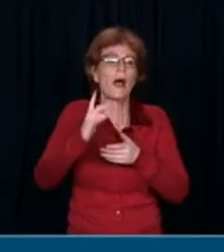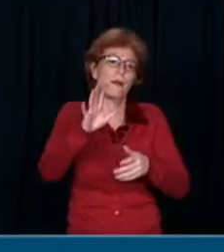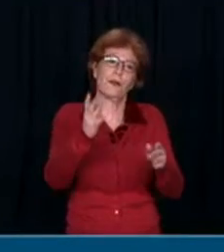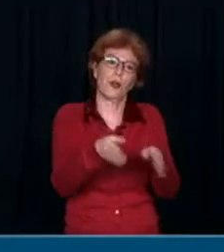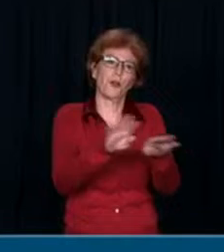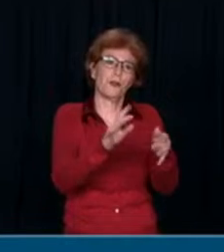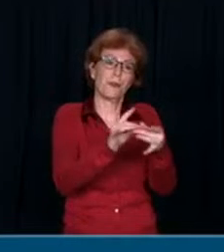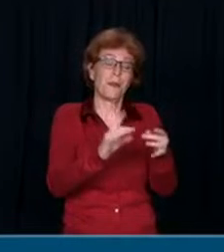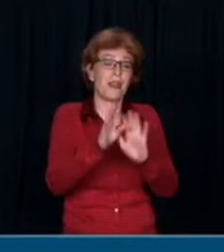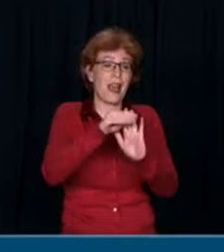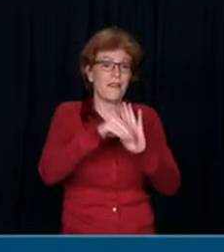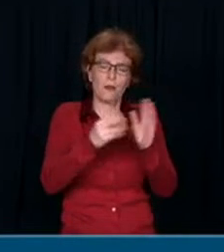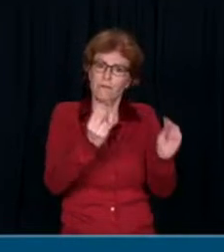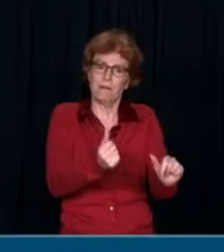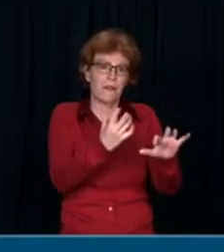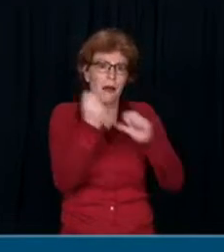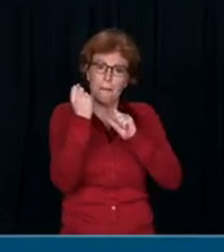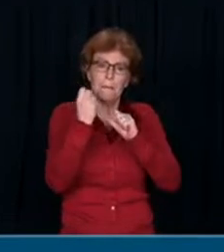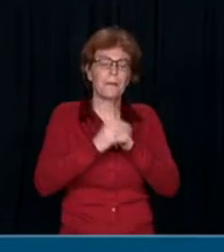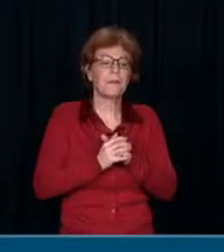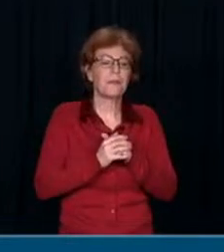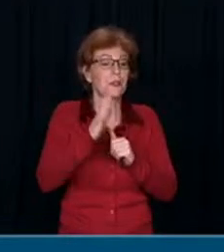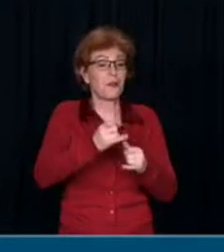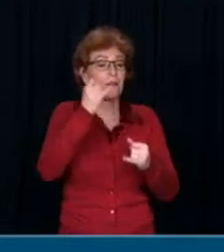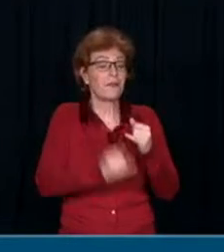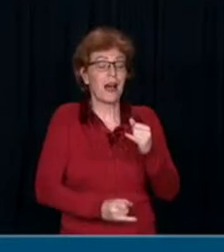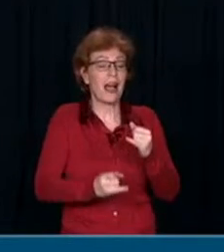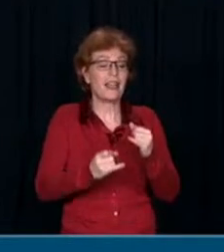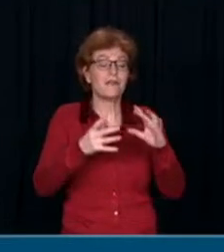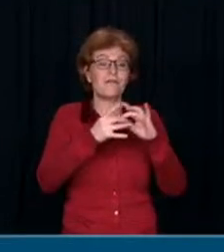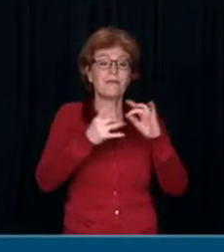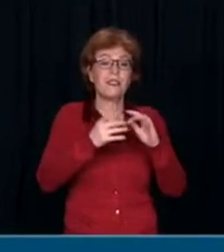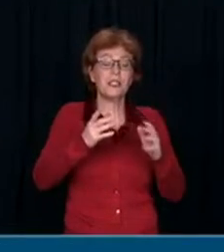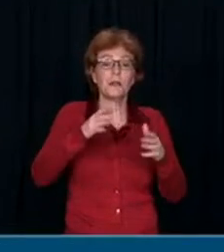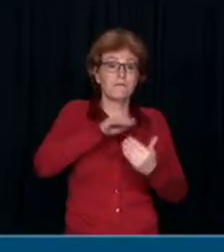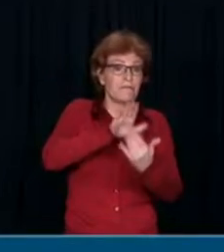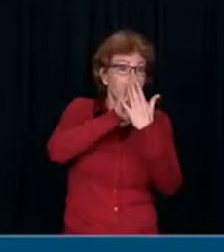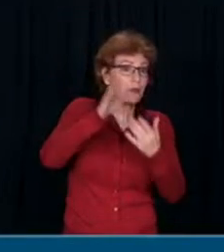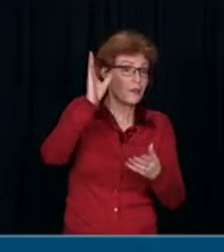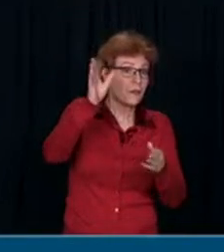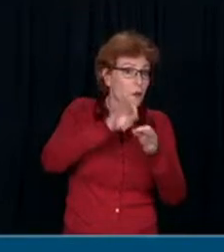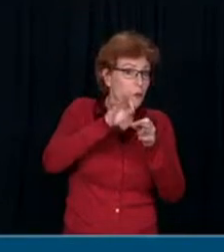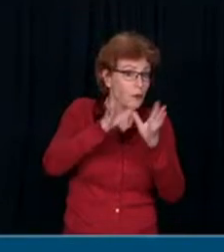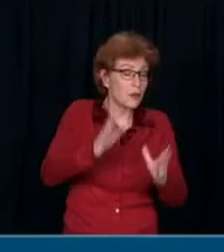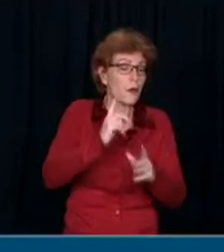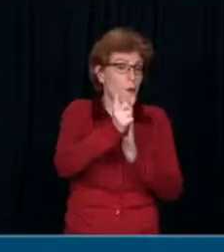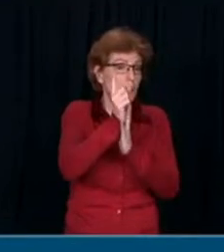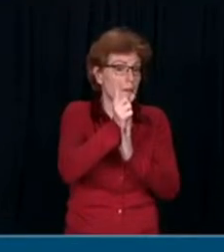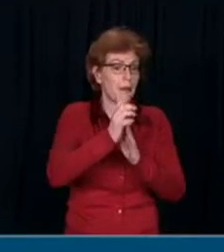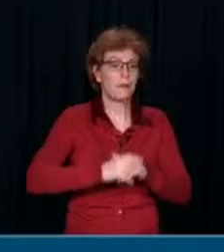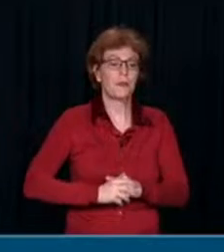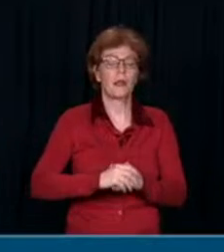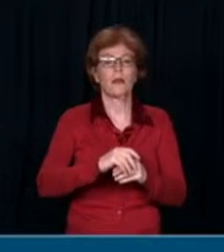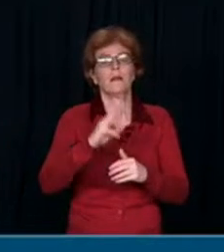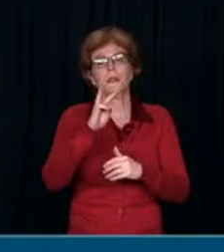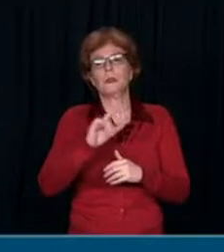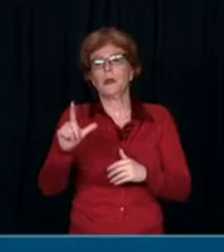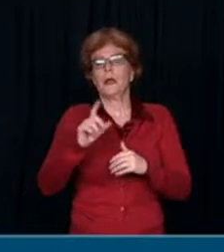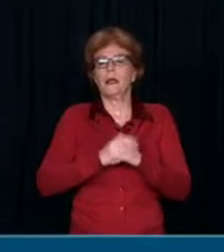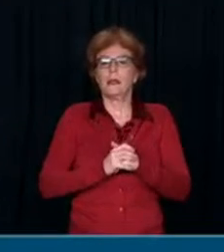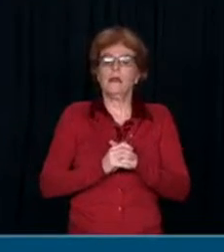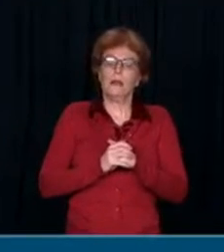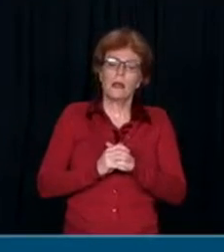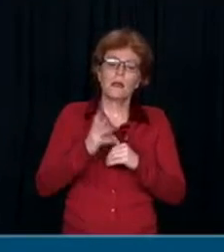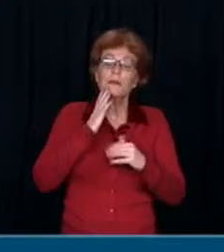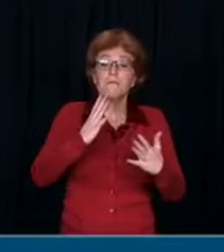our half hour has gone quickly, and so this is your final chance to speak to the voters. You have 1 minute. Well, let me